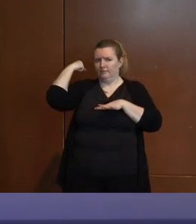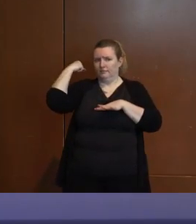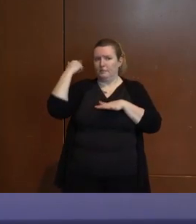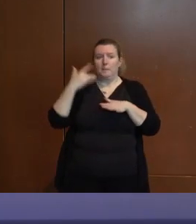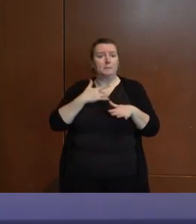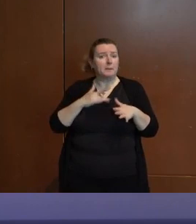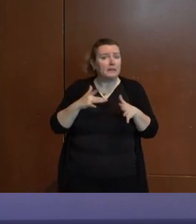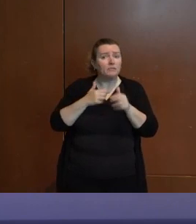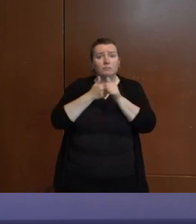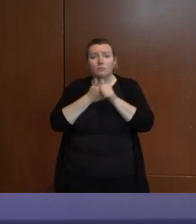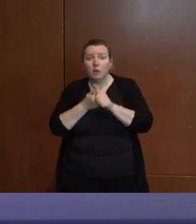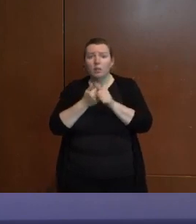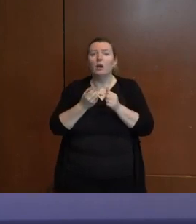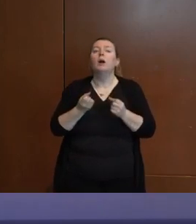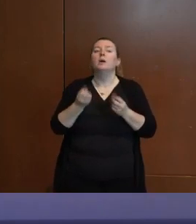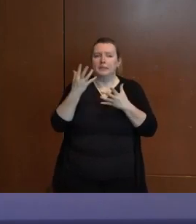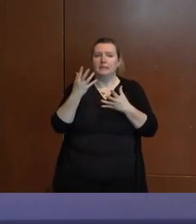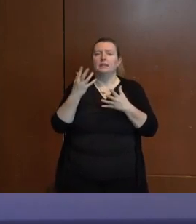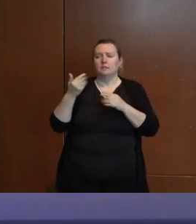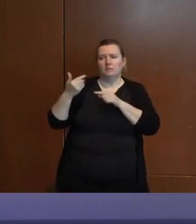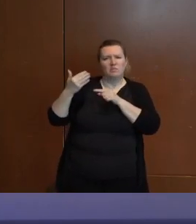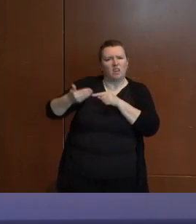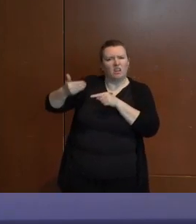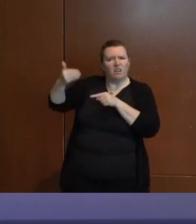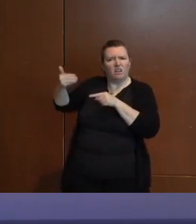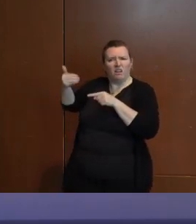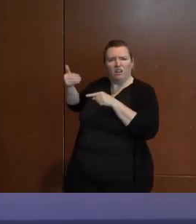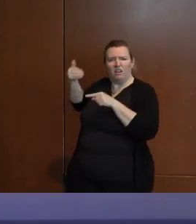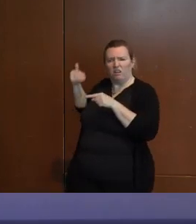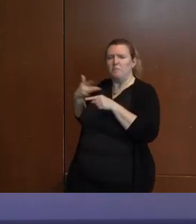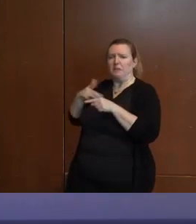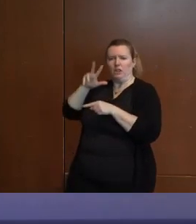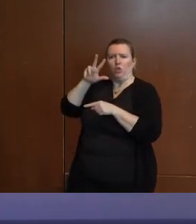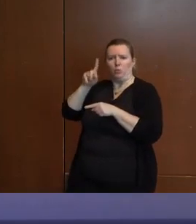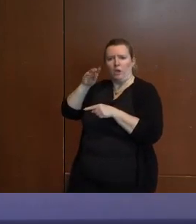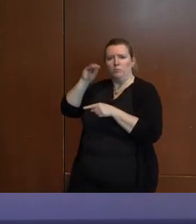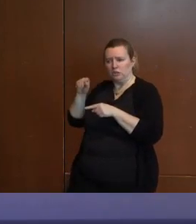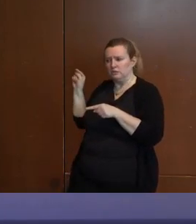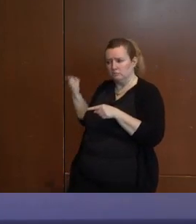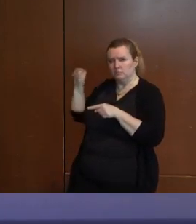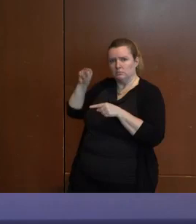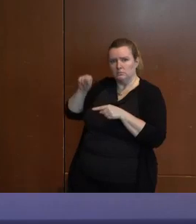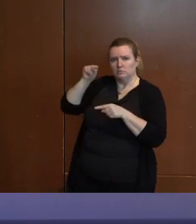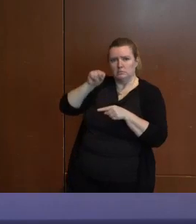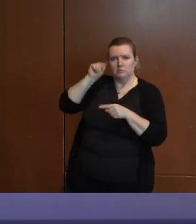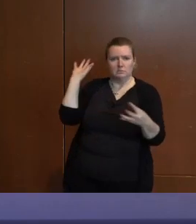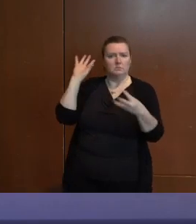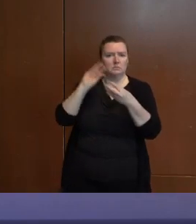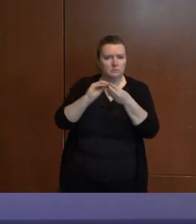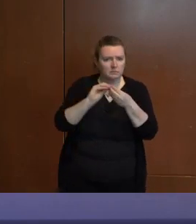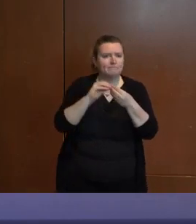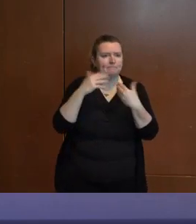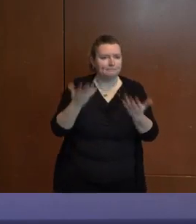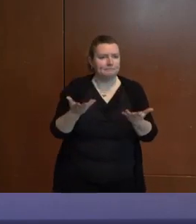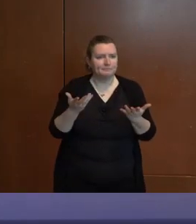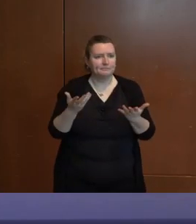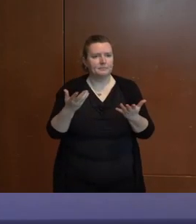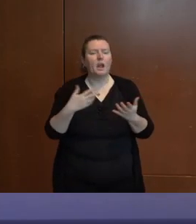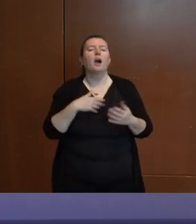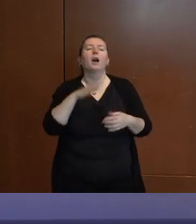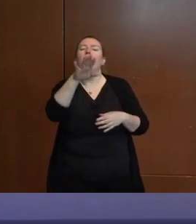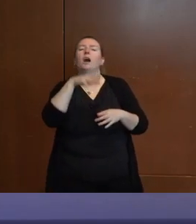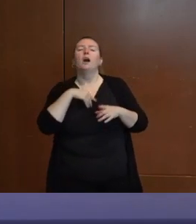be better than 31%. Right, but in your current models, are you using another number besides 31? 31%. In our current model,